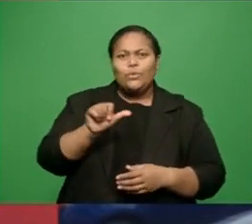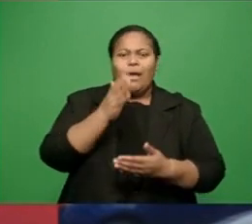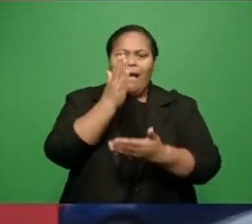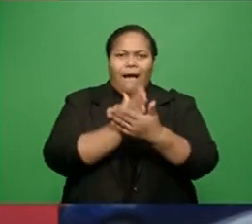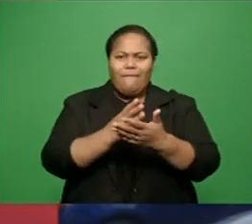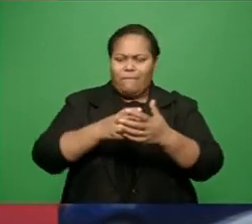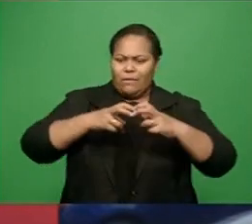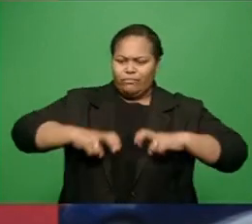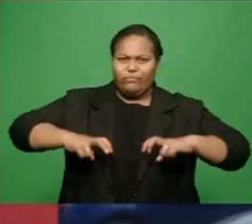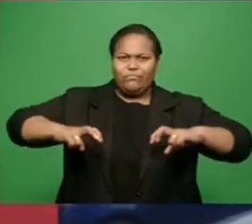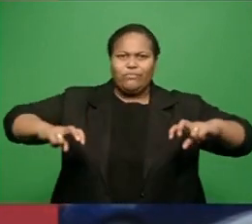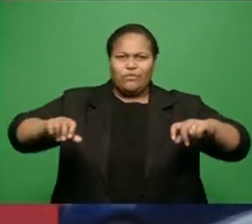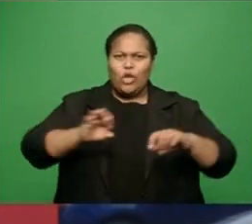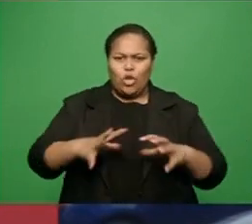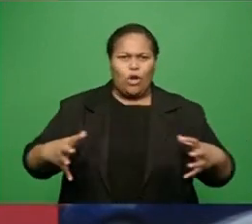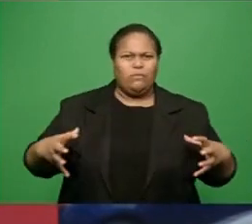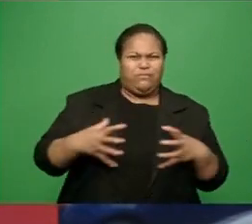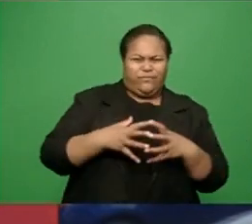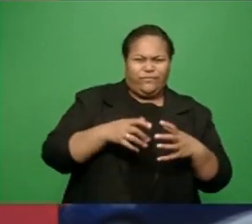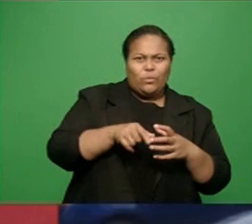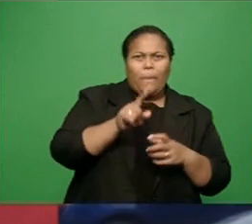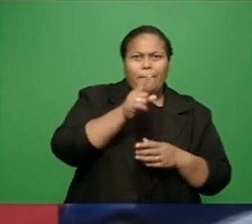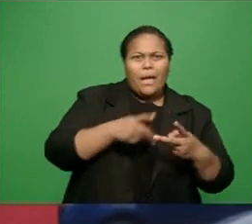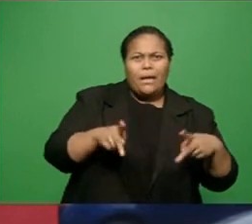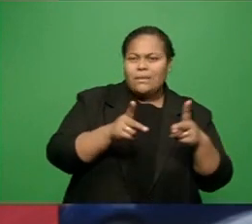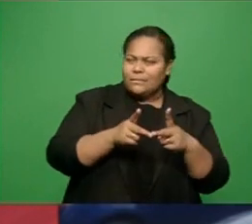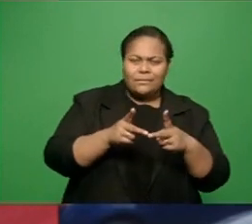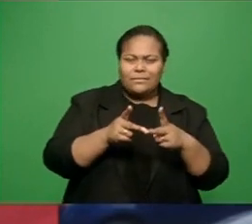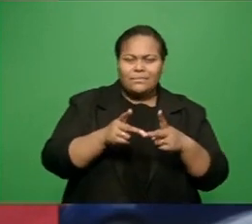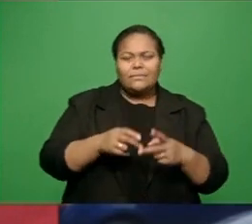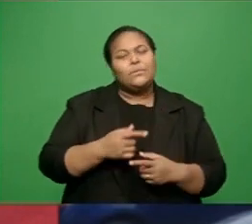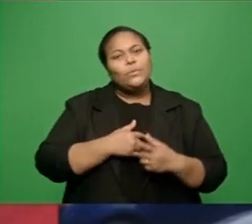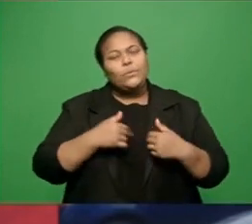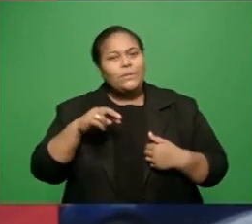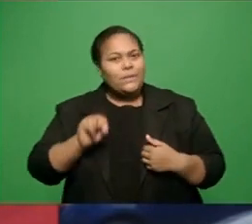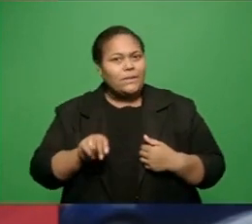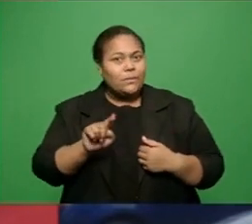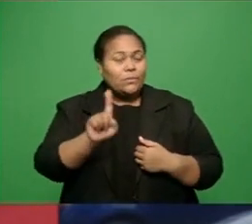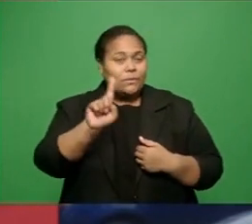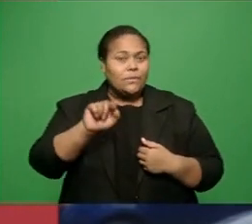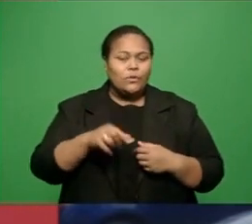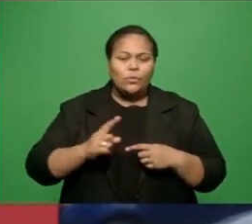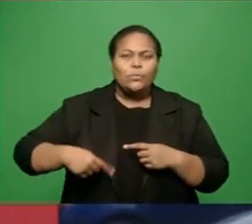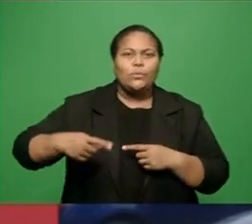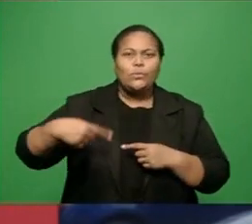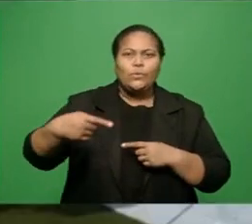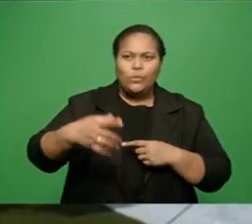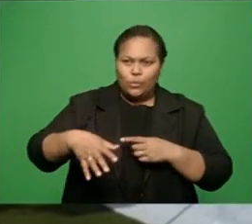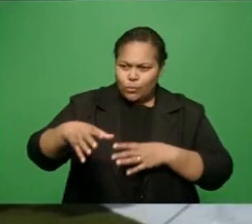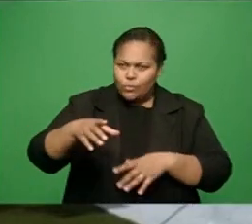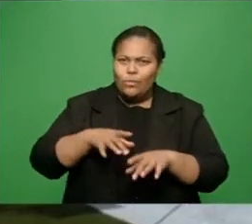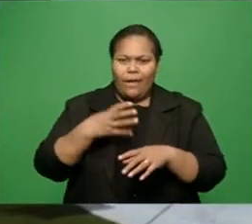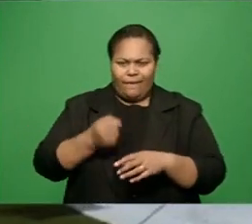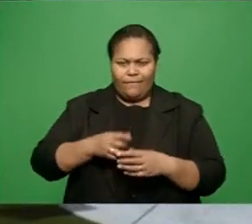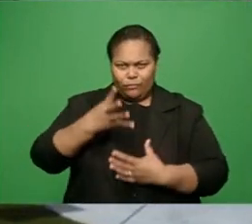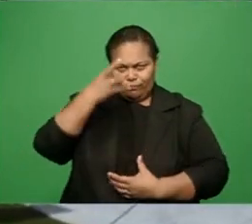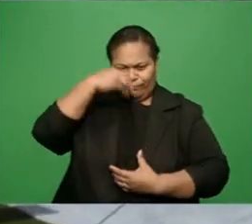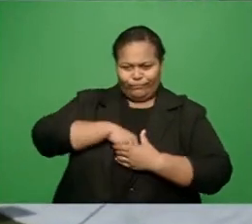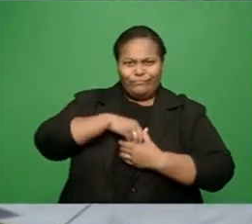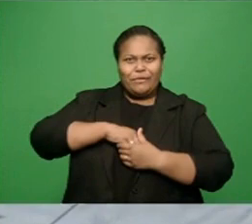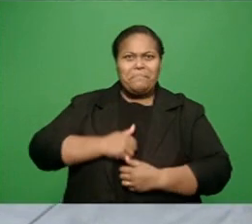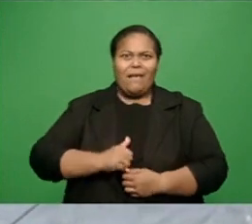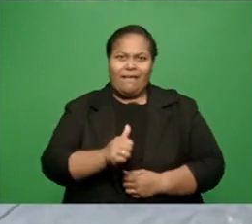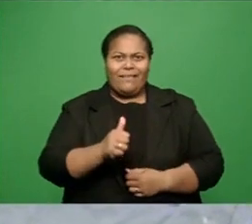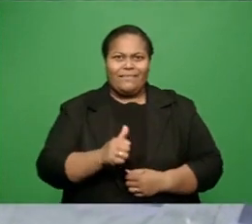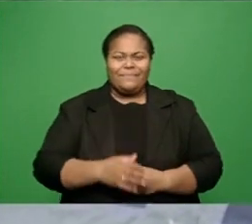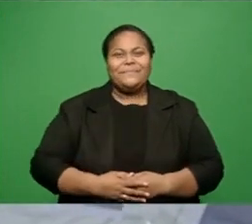in one particular place. And this is intentionally so that we can continue to have a learned behavior. Permanent Secretary for